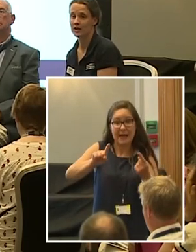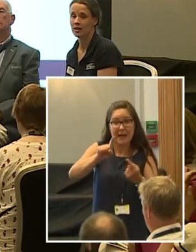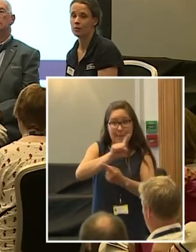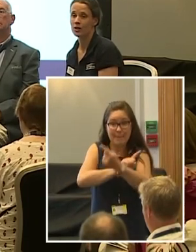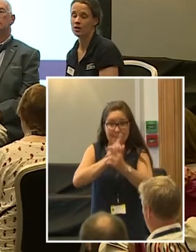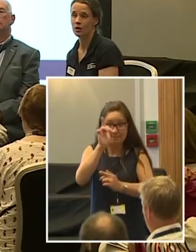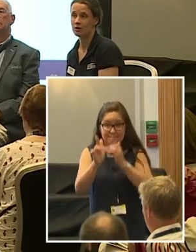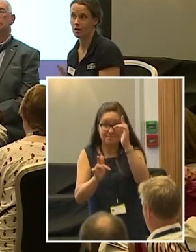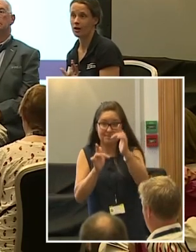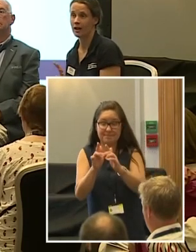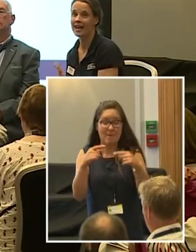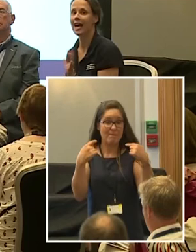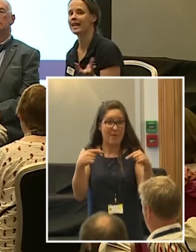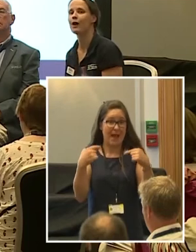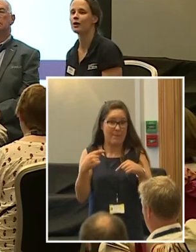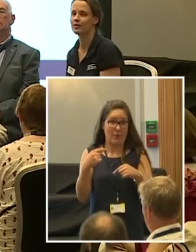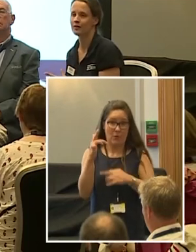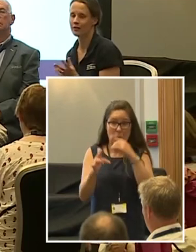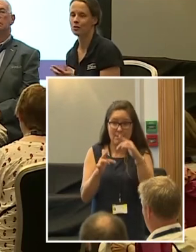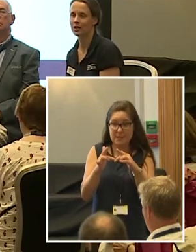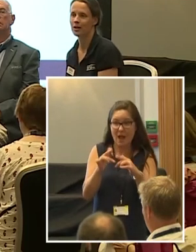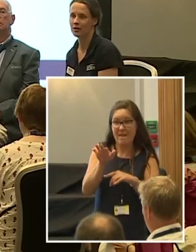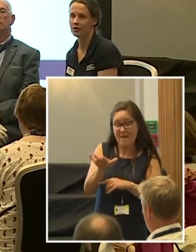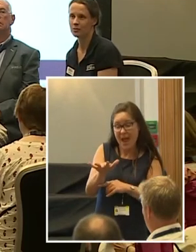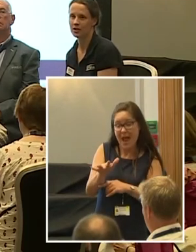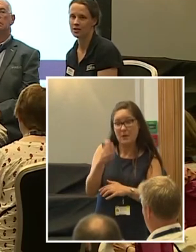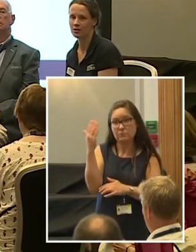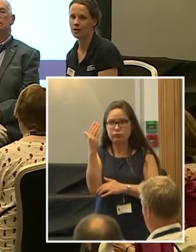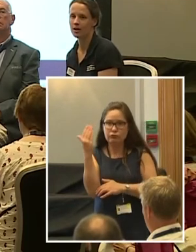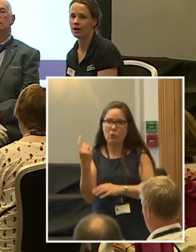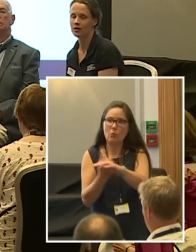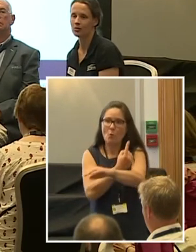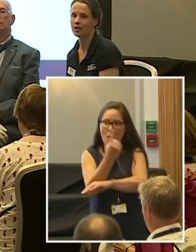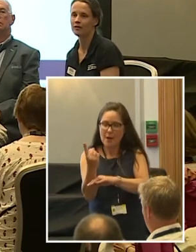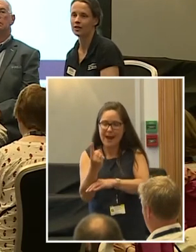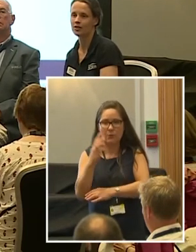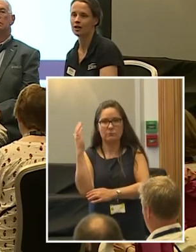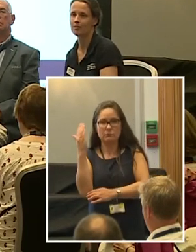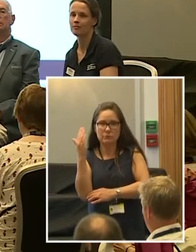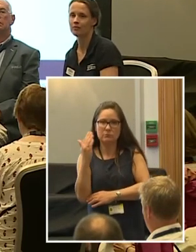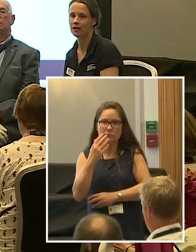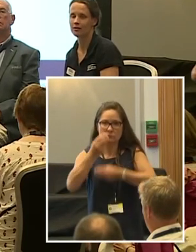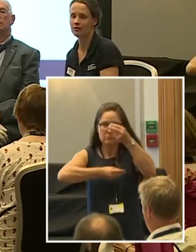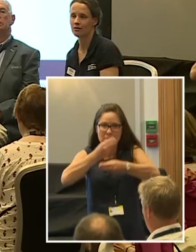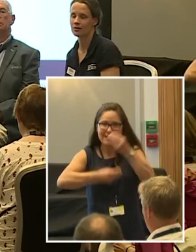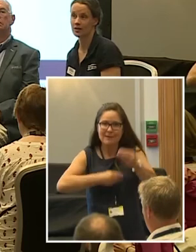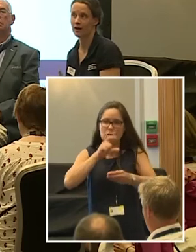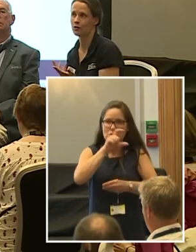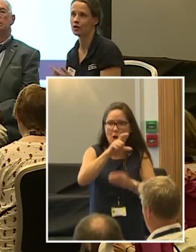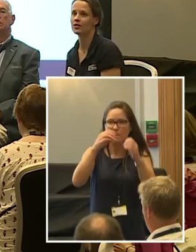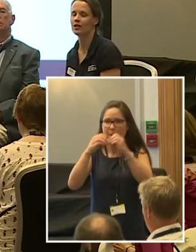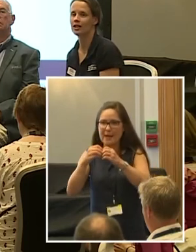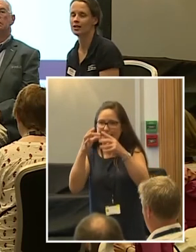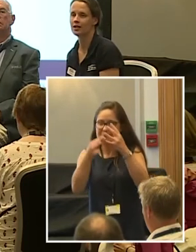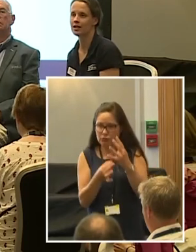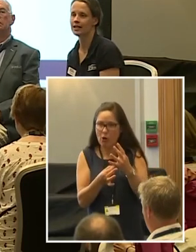our website, which is an hour of talking about Charles Bonnet syndrome. Dominic Fitch did that for